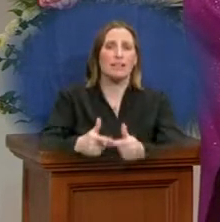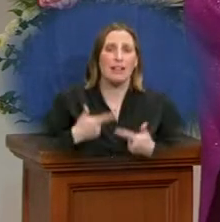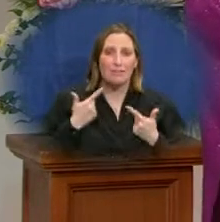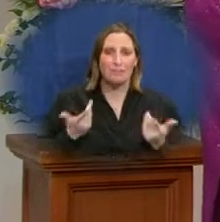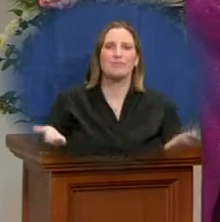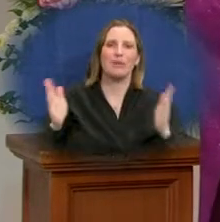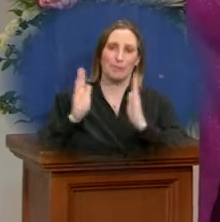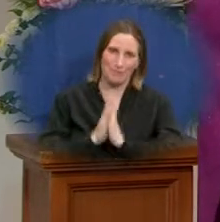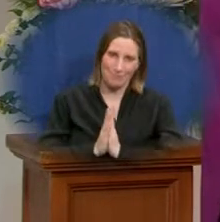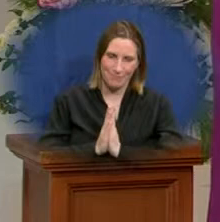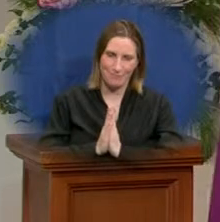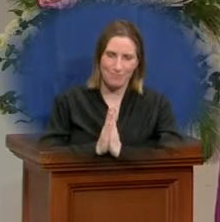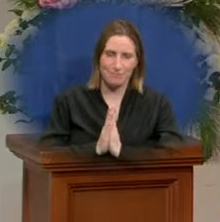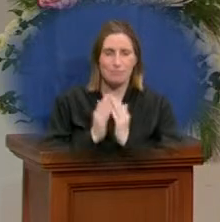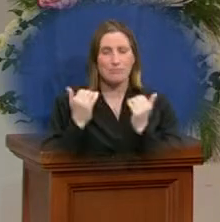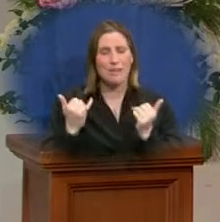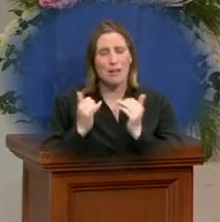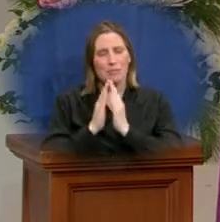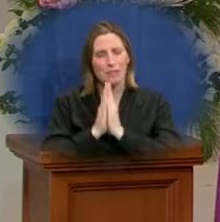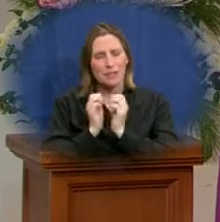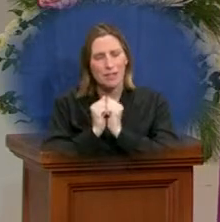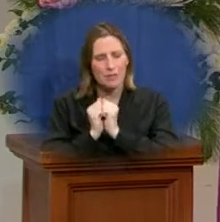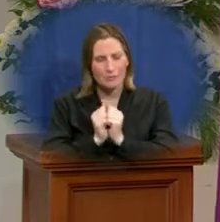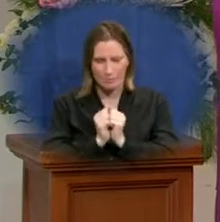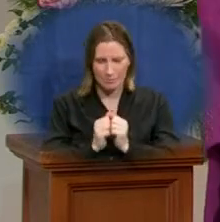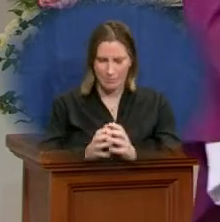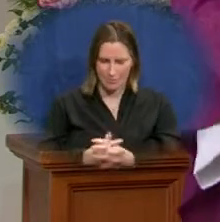Amen. Let us pray.